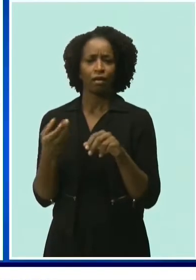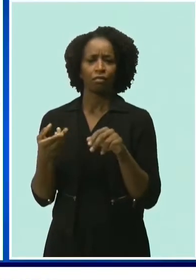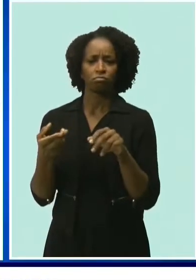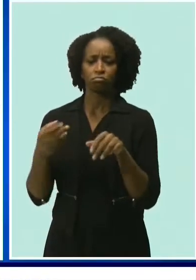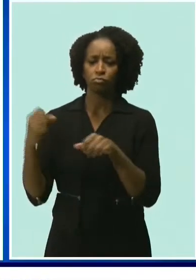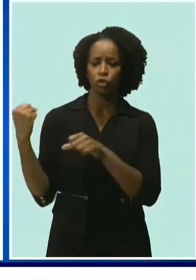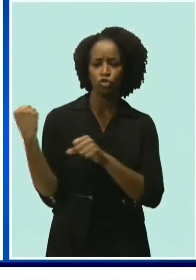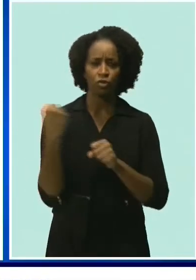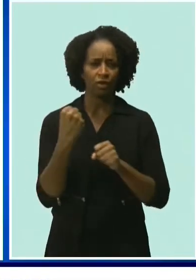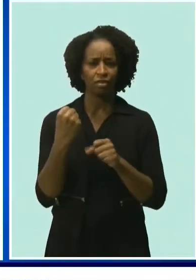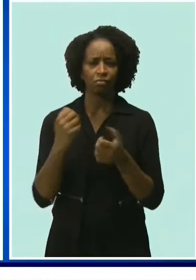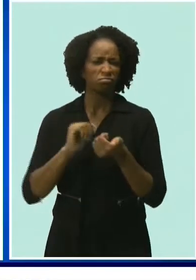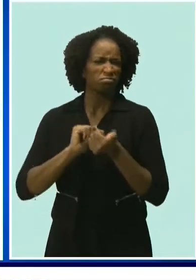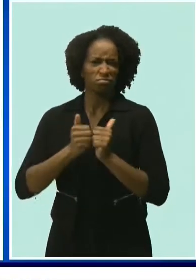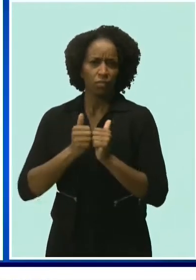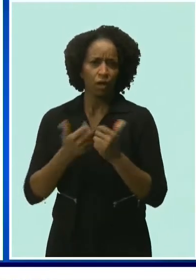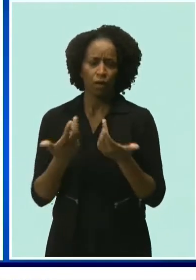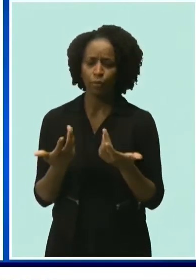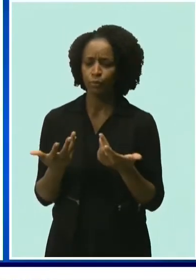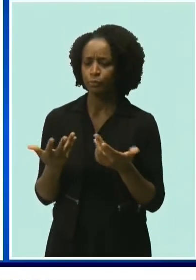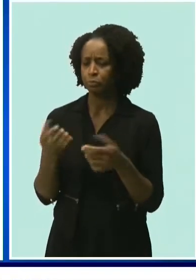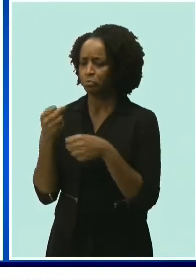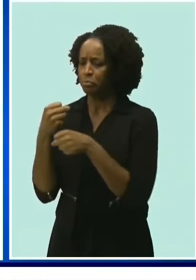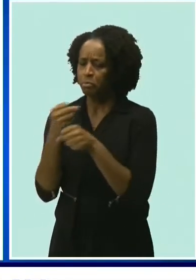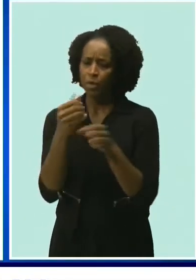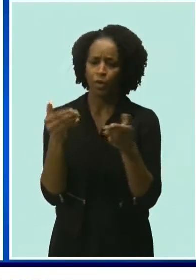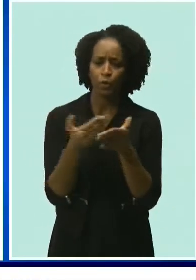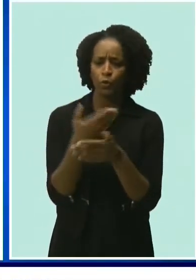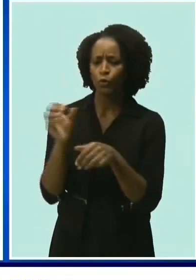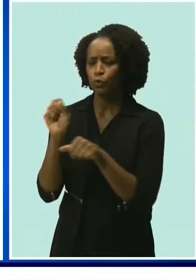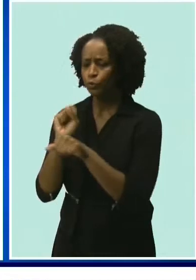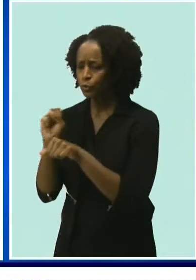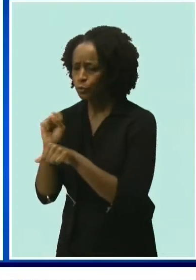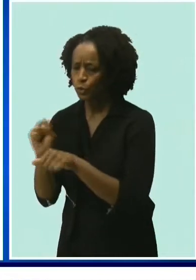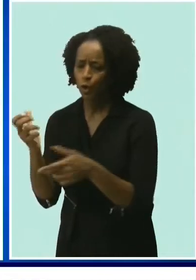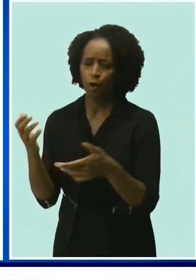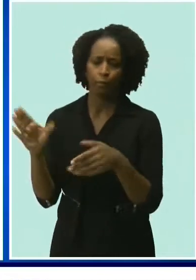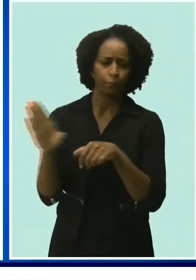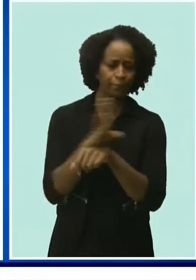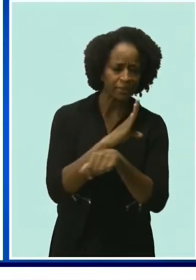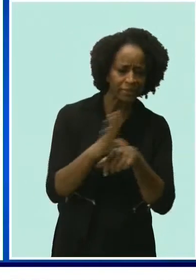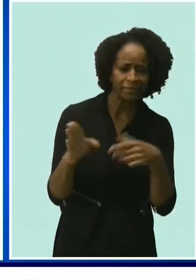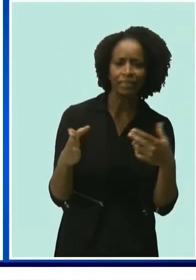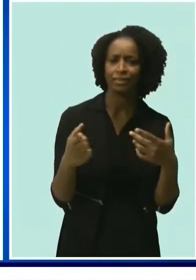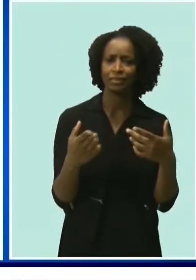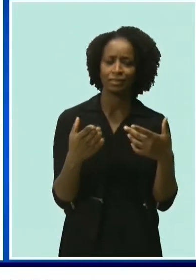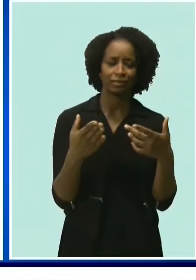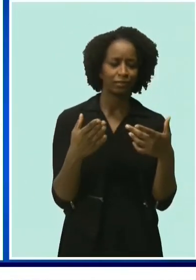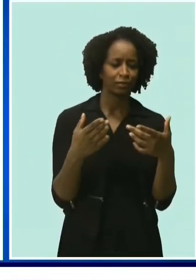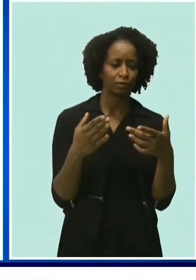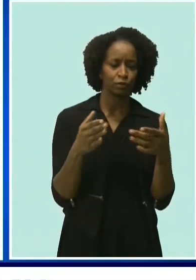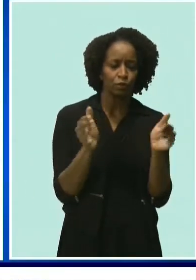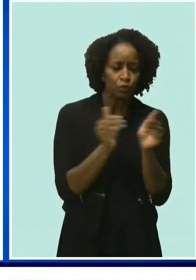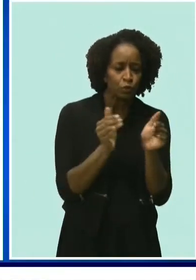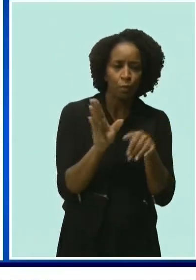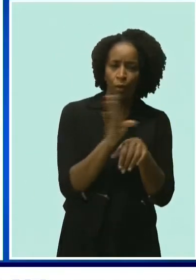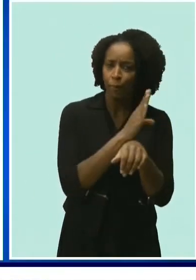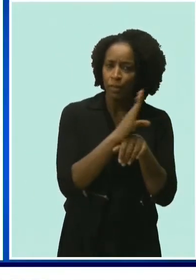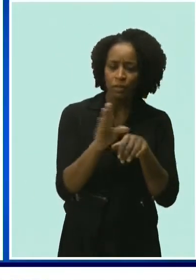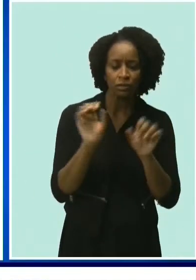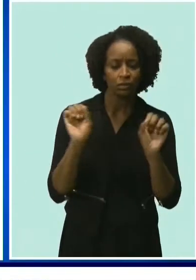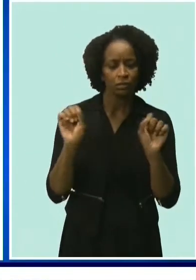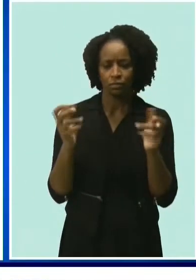exchange, generate jobs, to create new opportunities, new businesses, new startups, and then in so doing drive Barbados even further forward than we can imagine